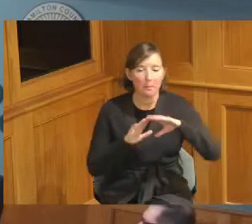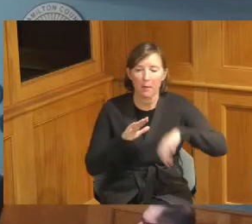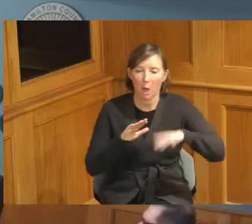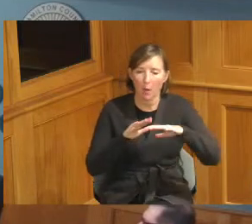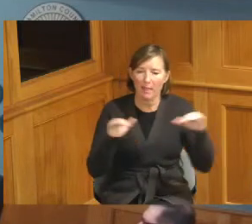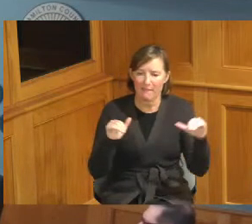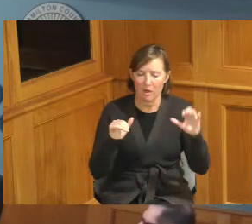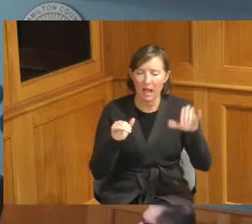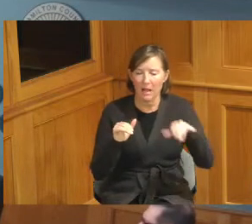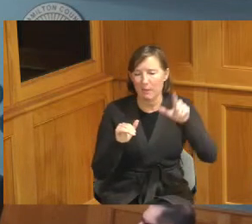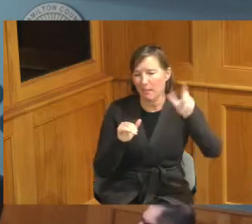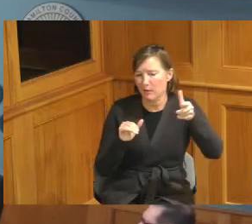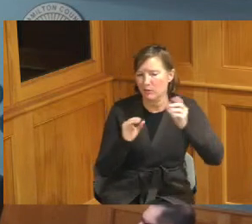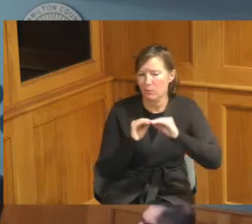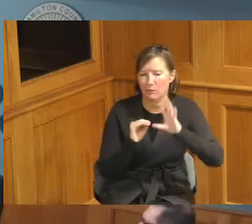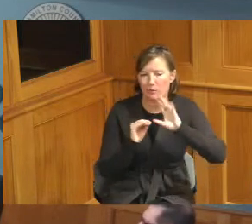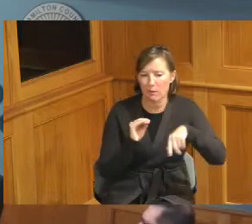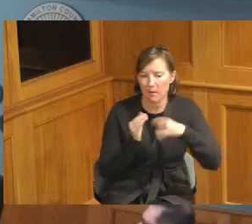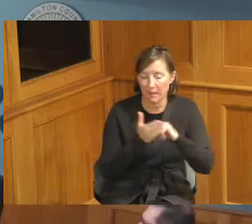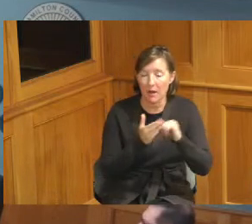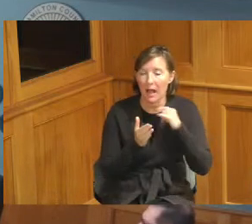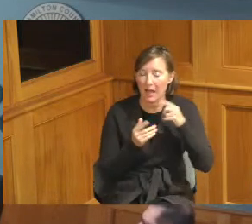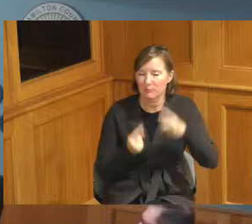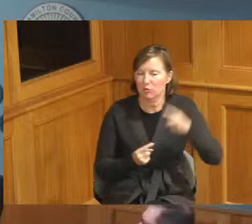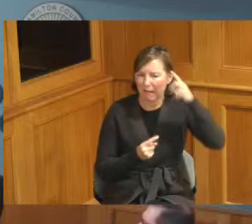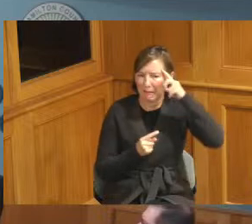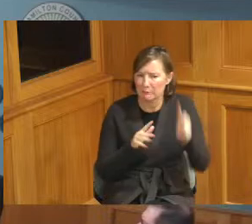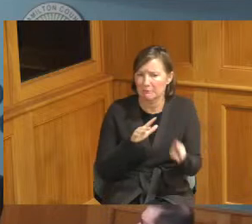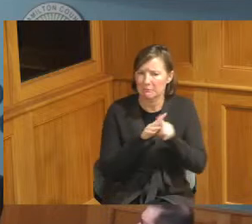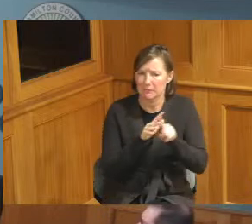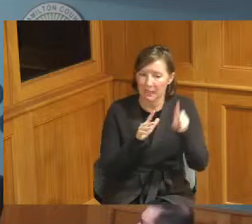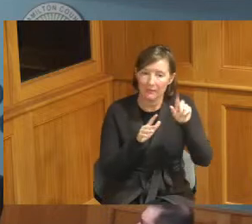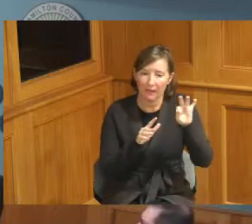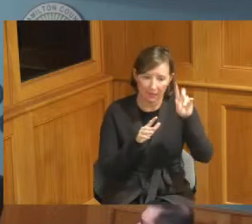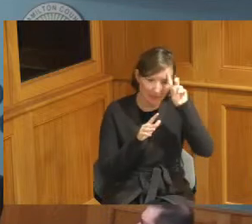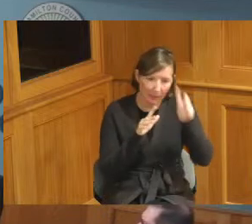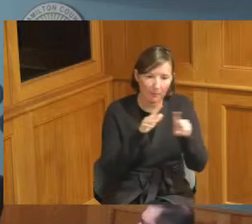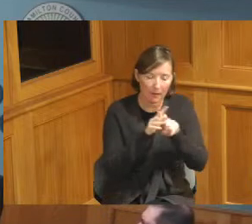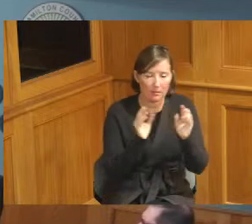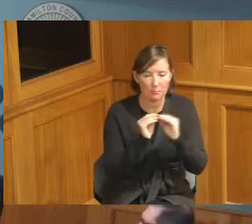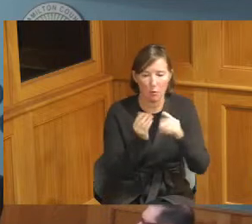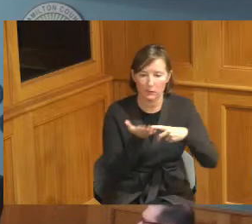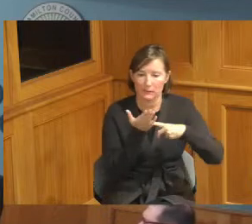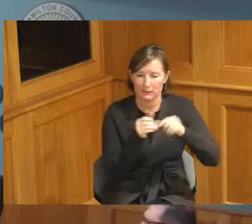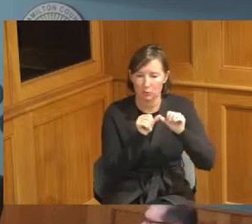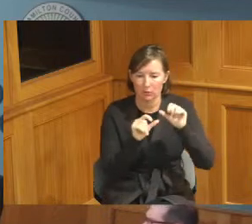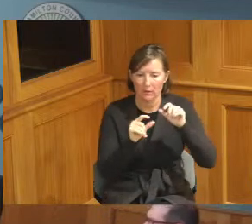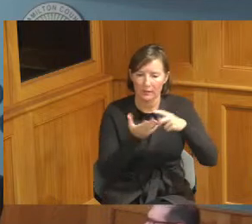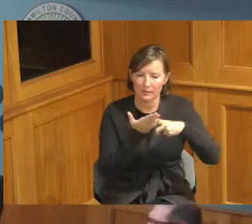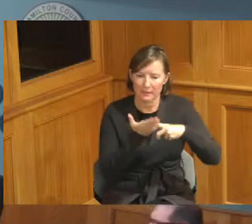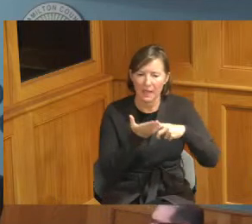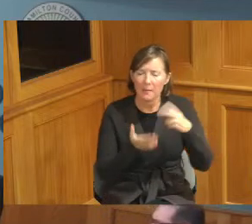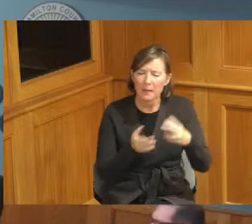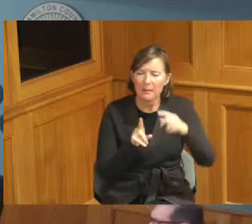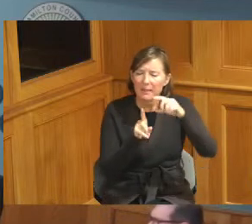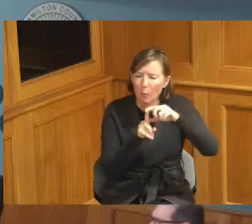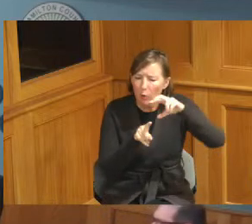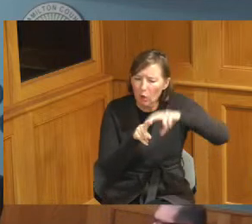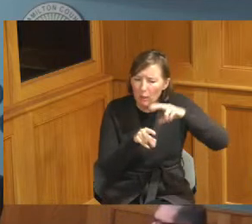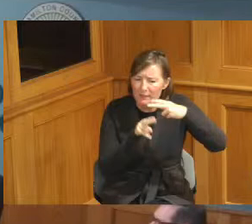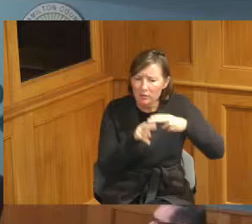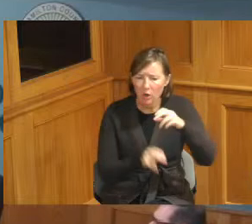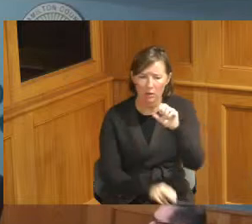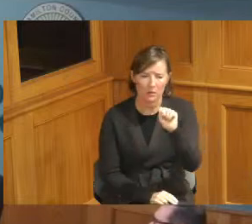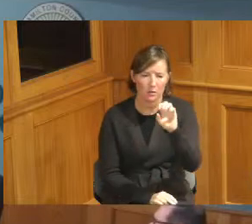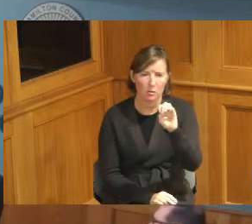talk to you later about it. I may think of it when my colleagues are talking, but it's not sole. It might be sole source, but